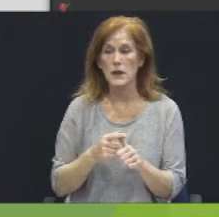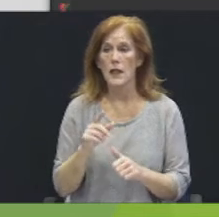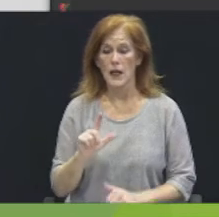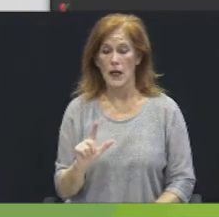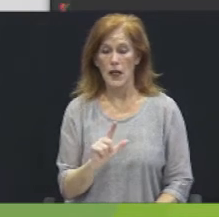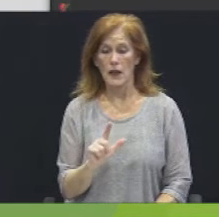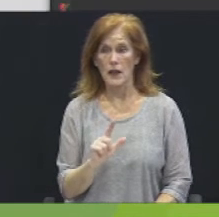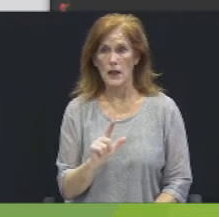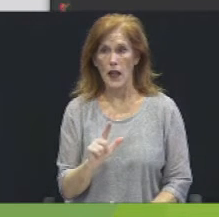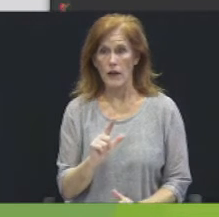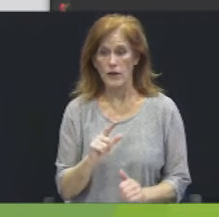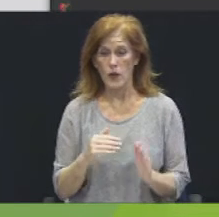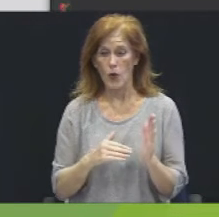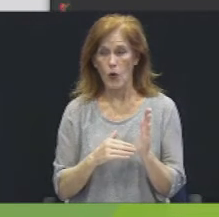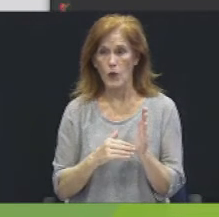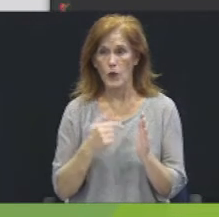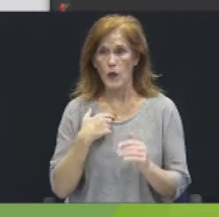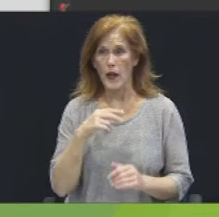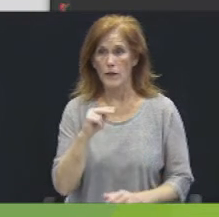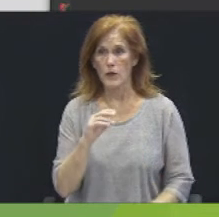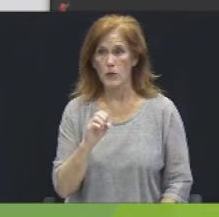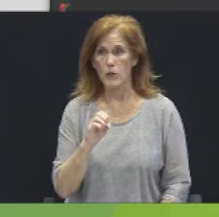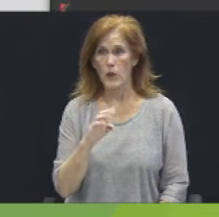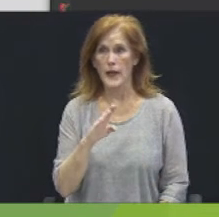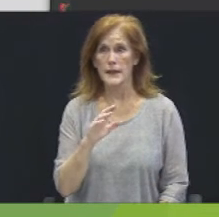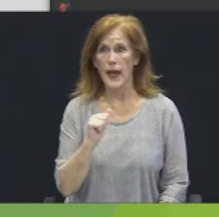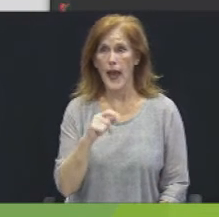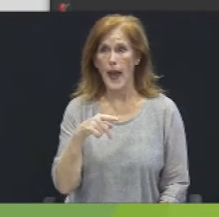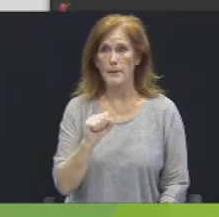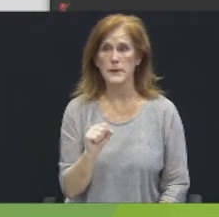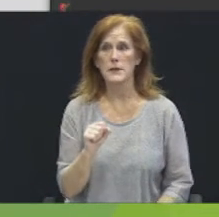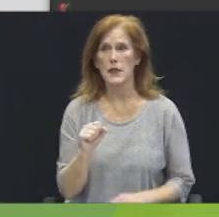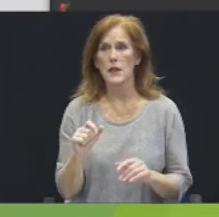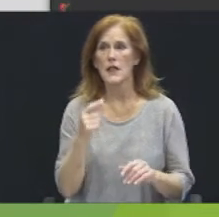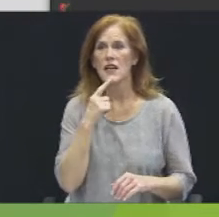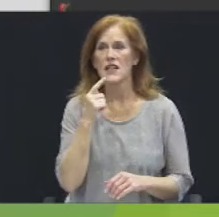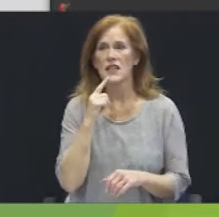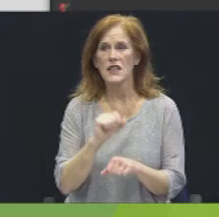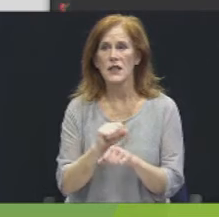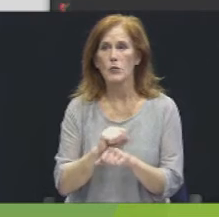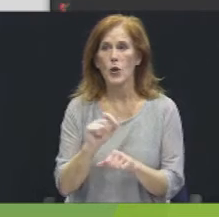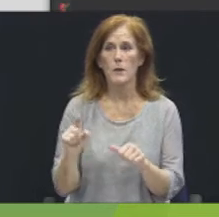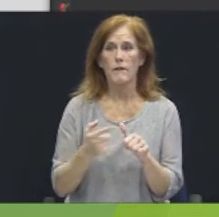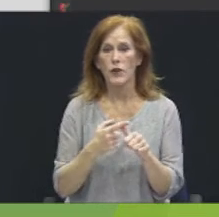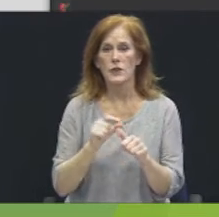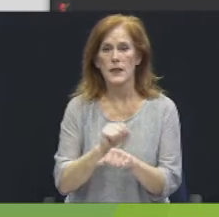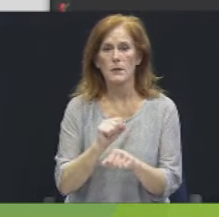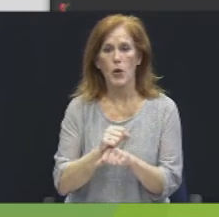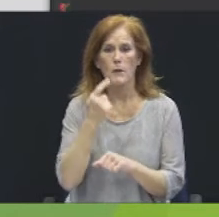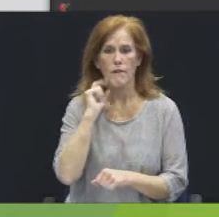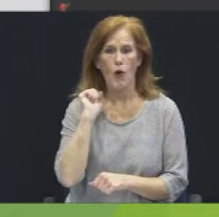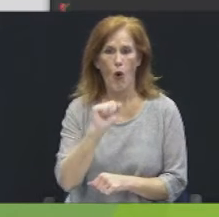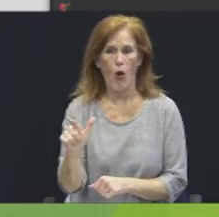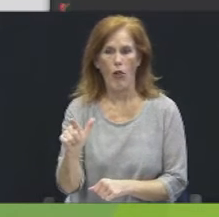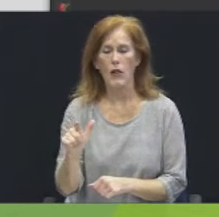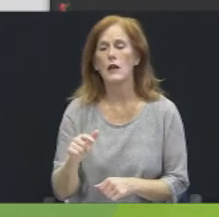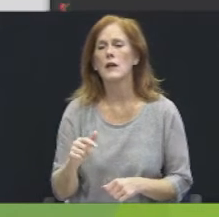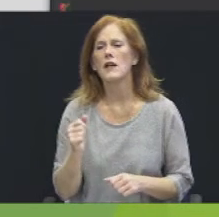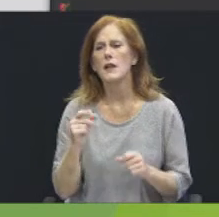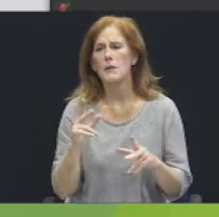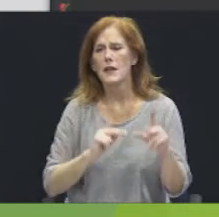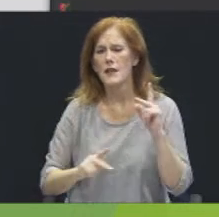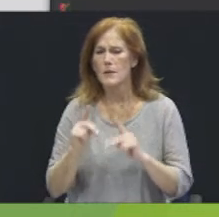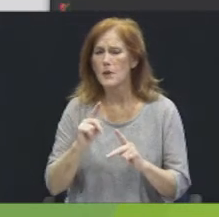the slide, we've got the Nebraska APSE logo, and it says employment first, employment for all. A lot of people